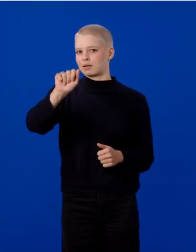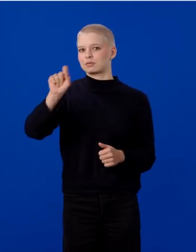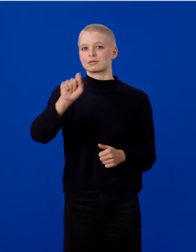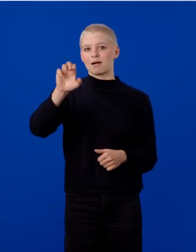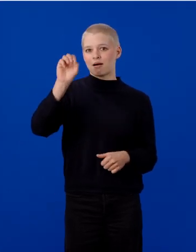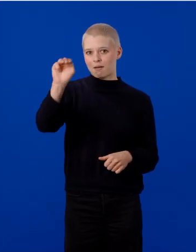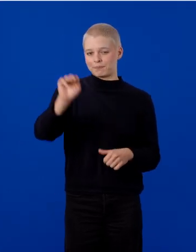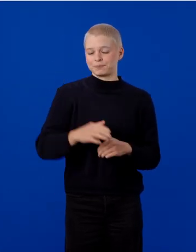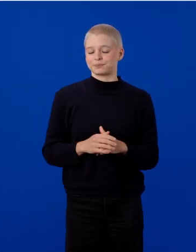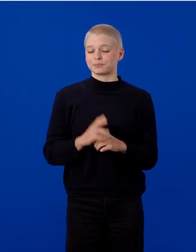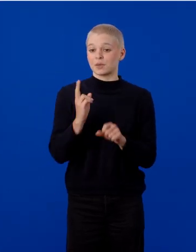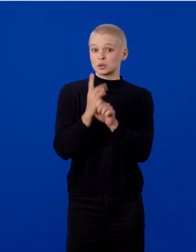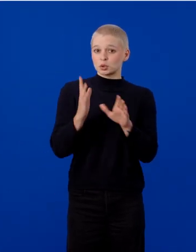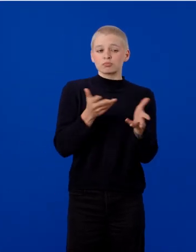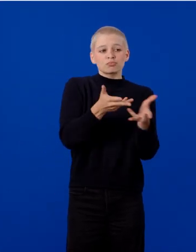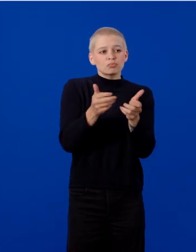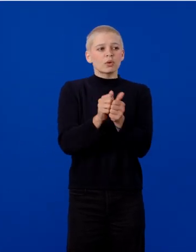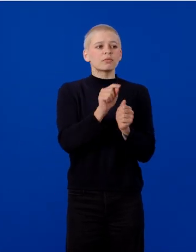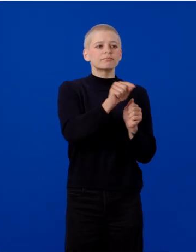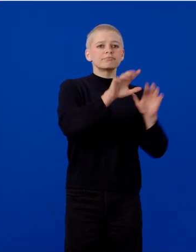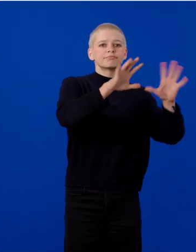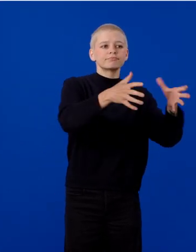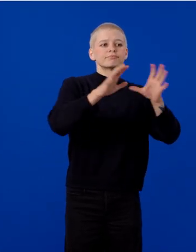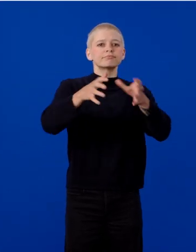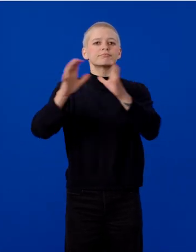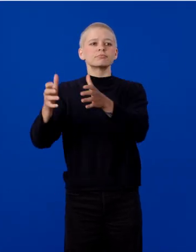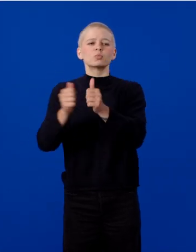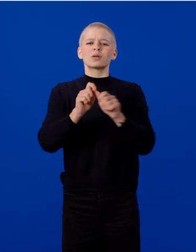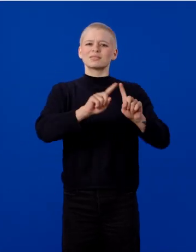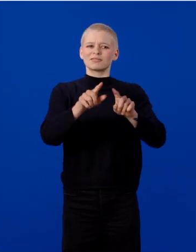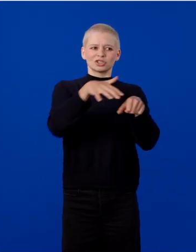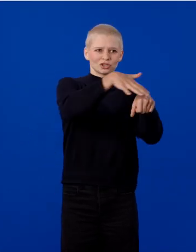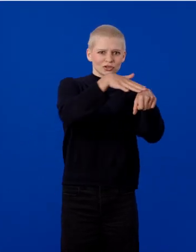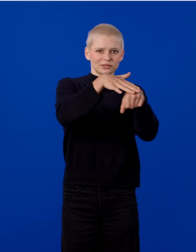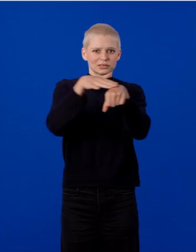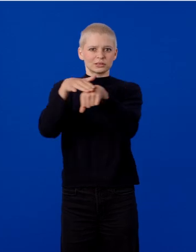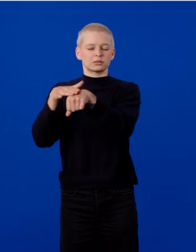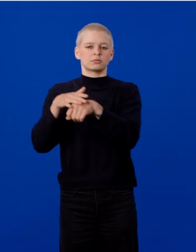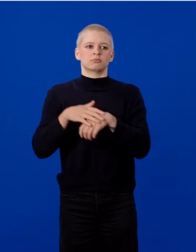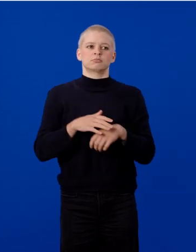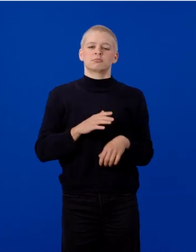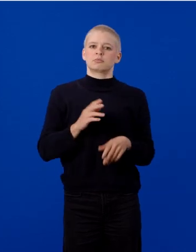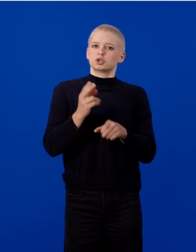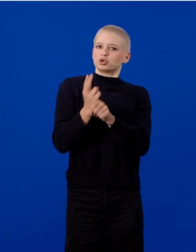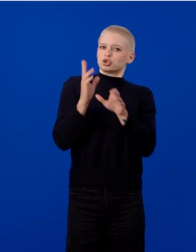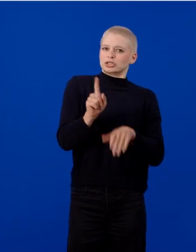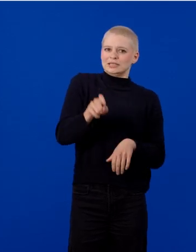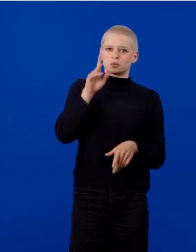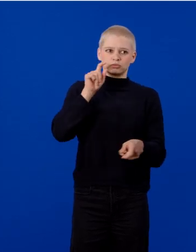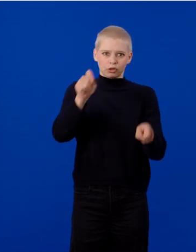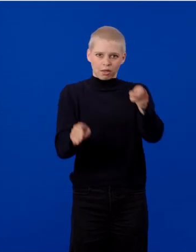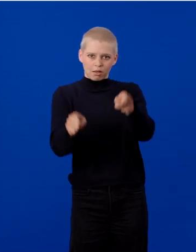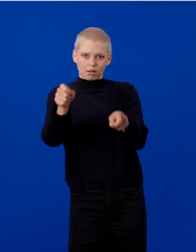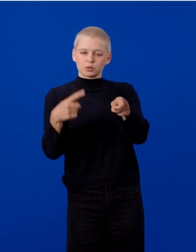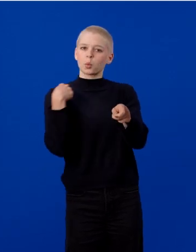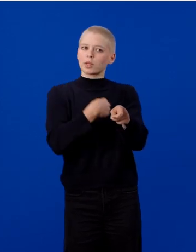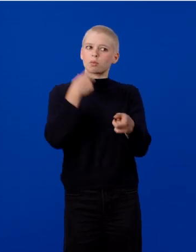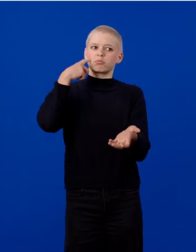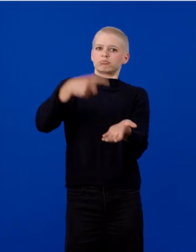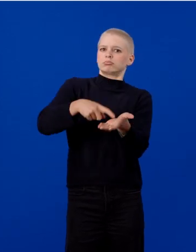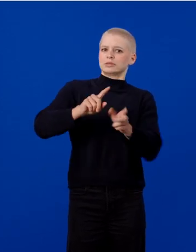As users interact with these different vehicles across different surfaces, their needs change, and as a result, we see different